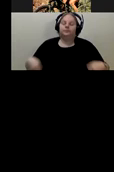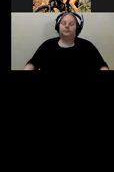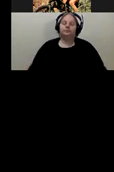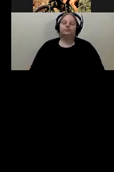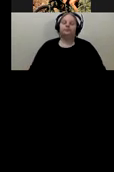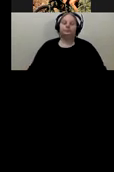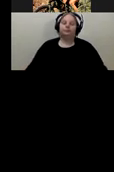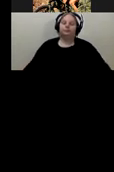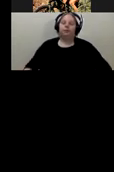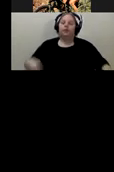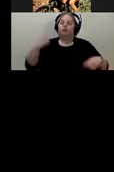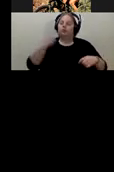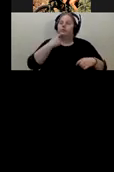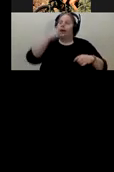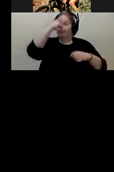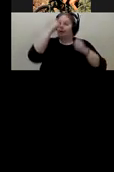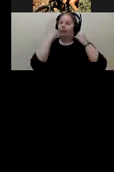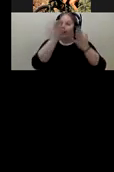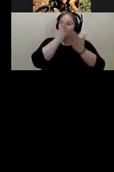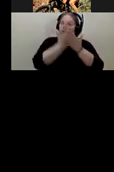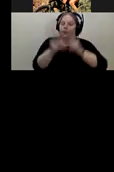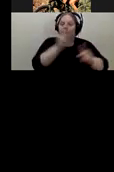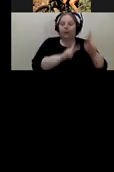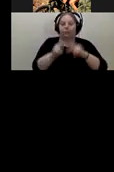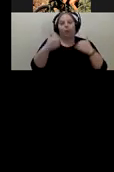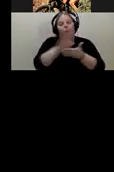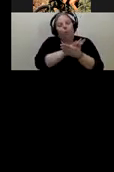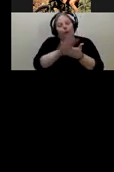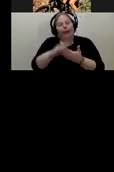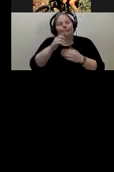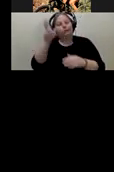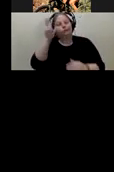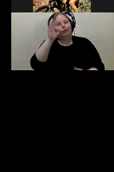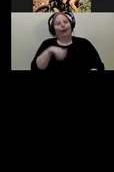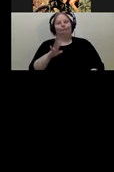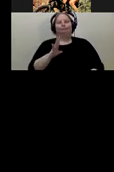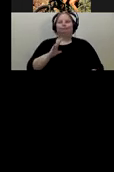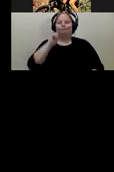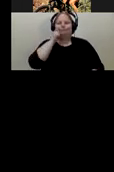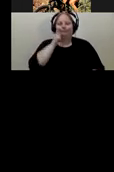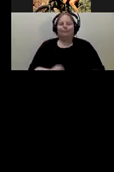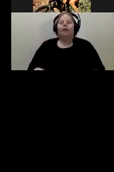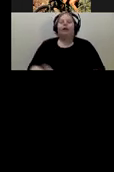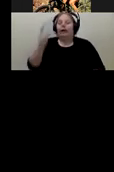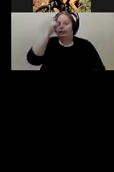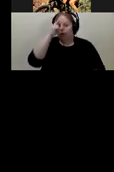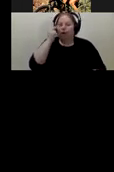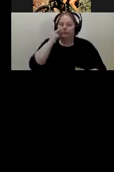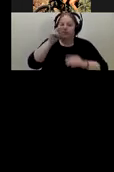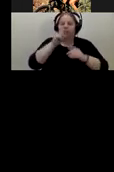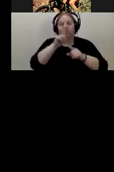Someone actually said, I think there's a lot of good people out there. How nice to hear that. Yeah. So I think I'm seeing a wide